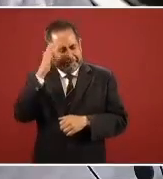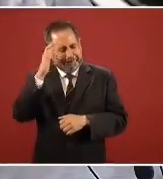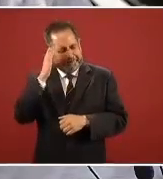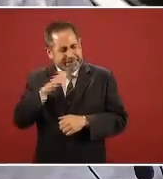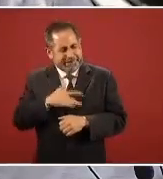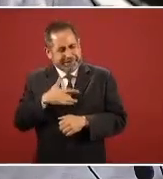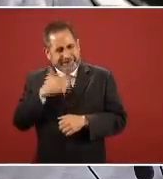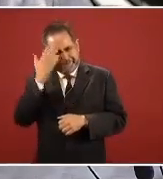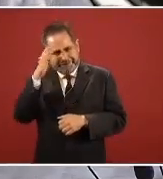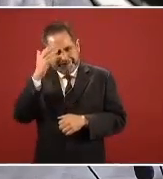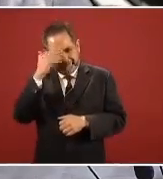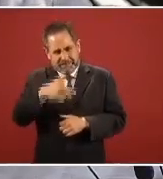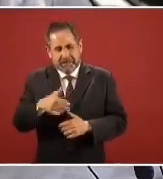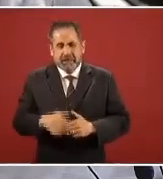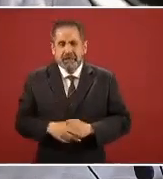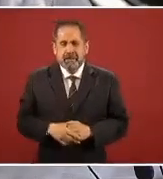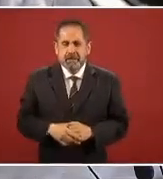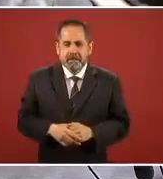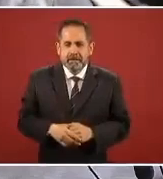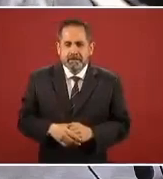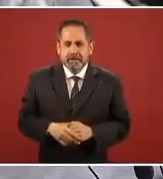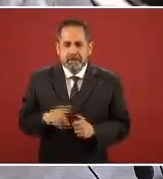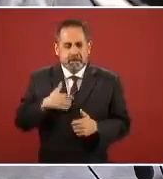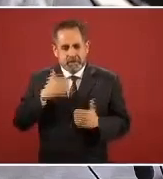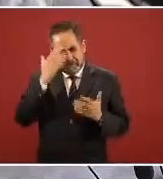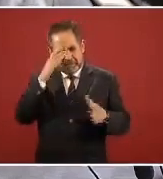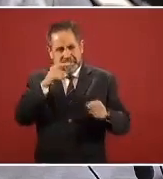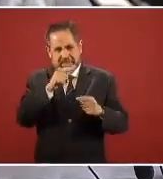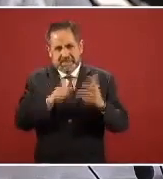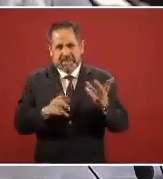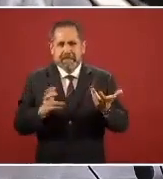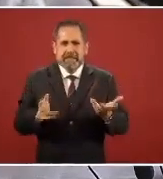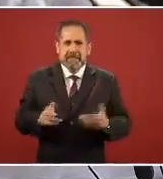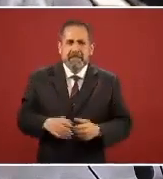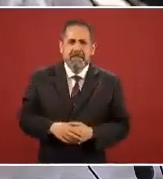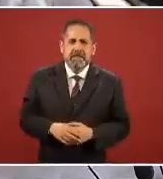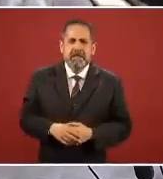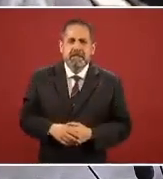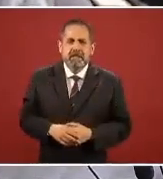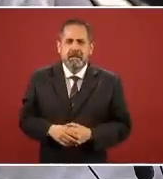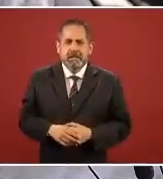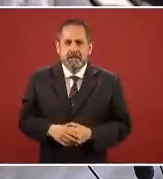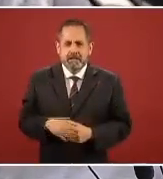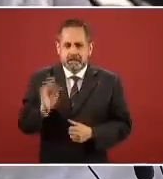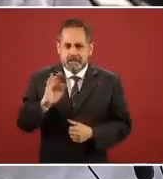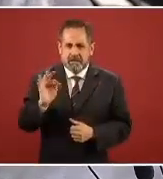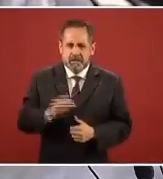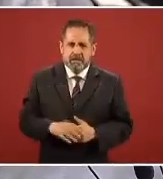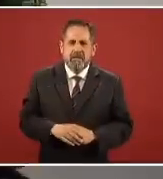them. No conozco a nadie. Entonces, I don't recognize any of them. Si